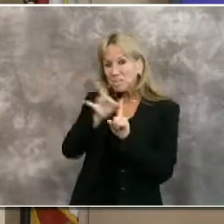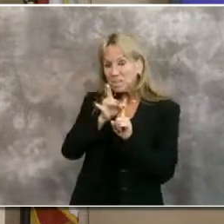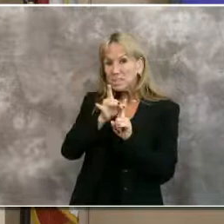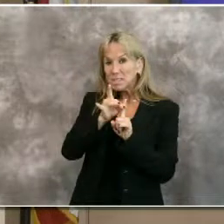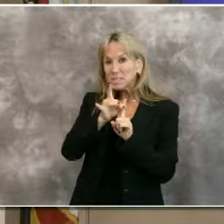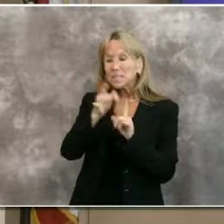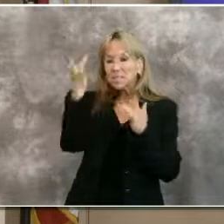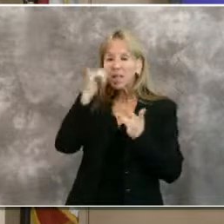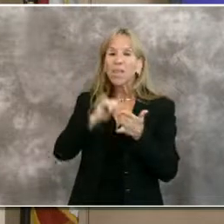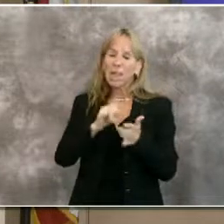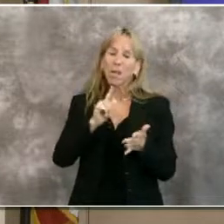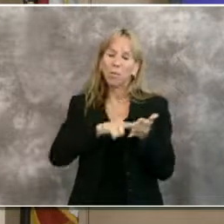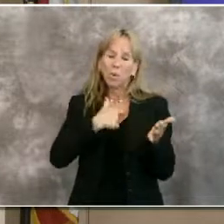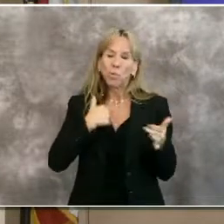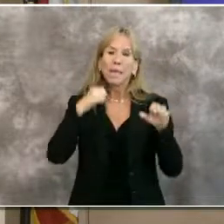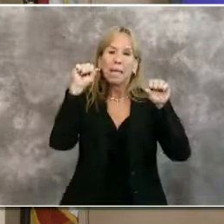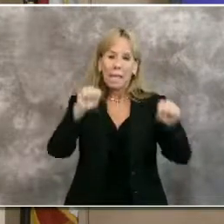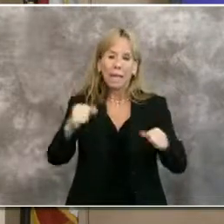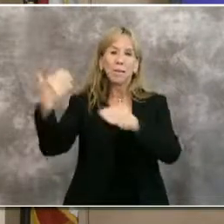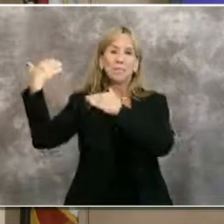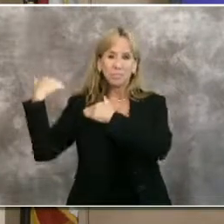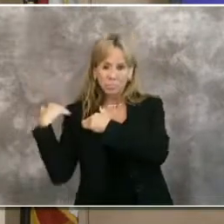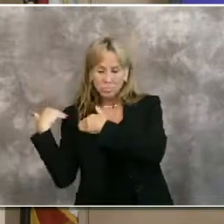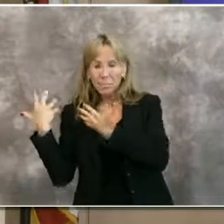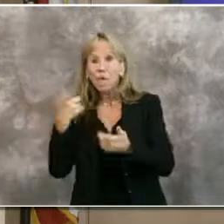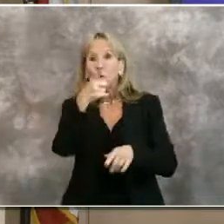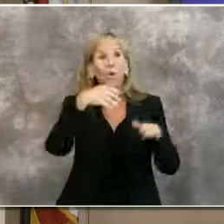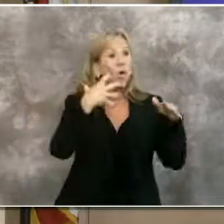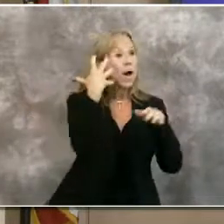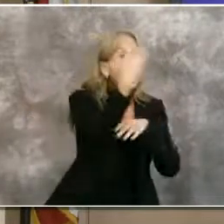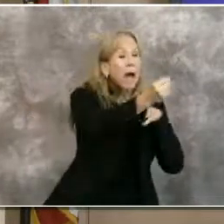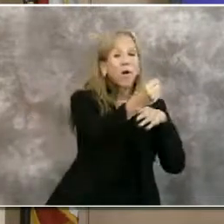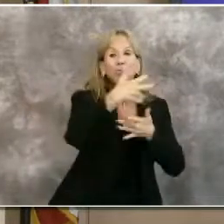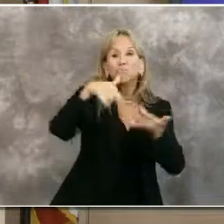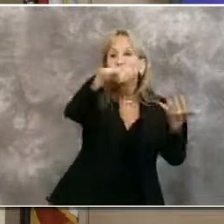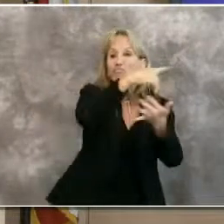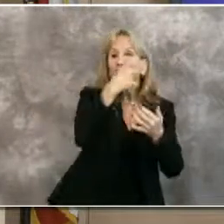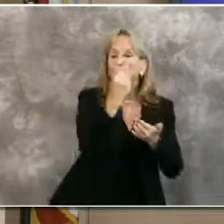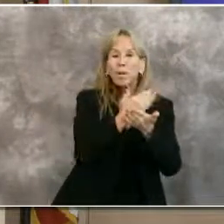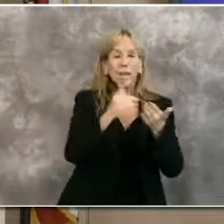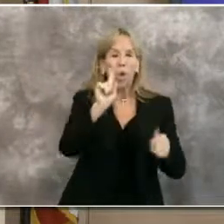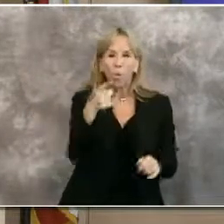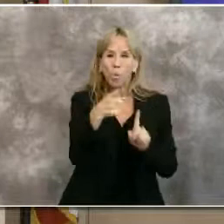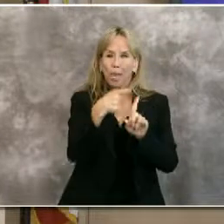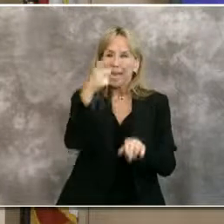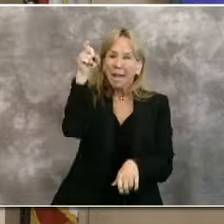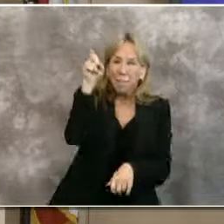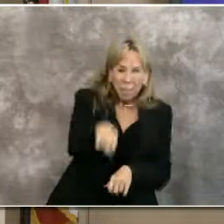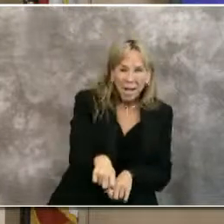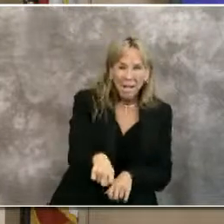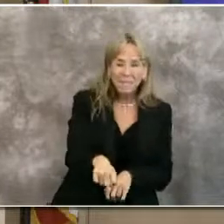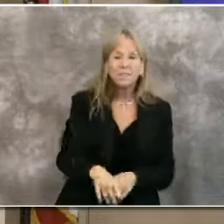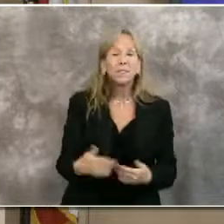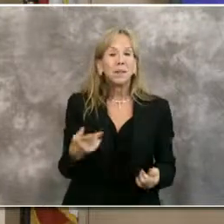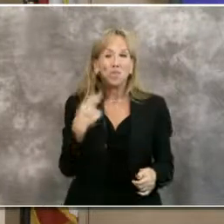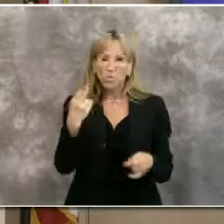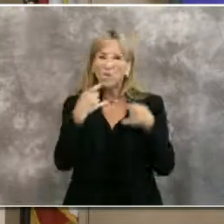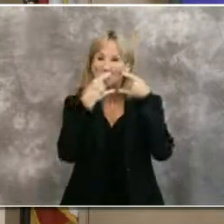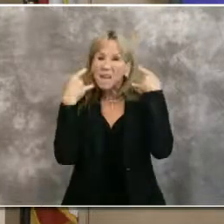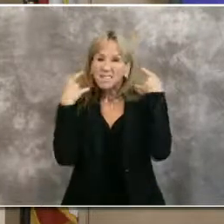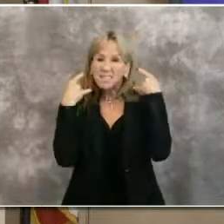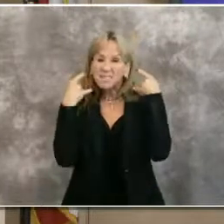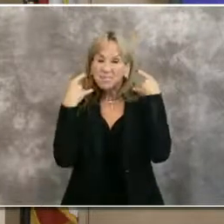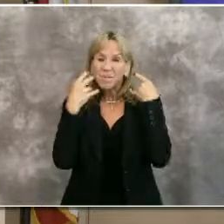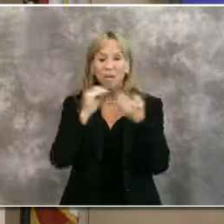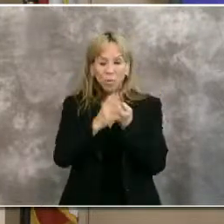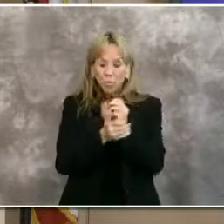So going out only when it's necessary, wearing masks, washing hands,